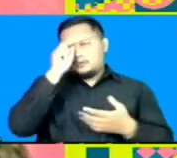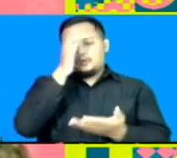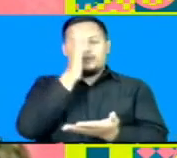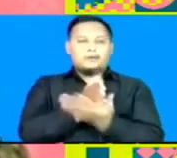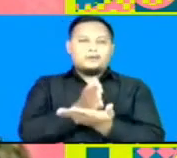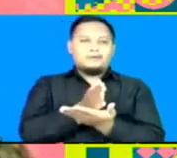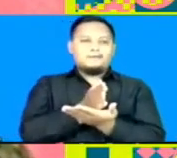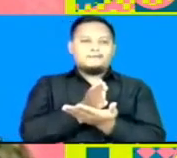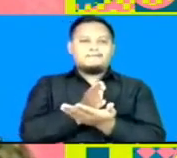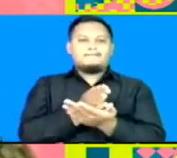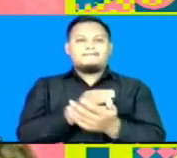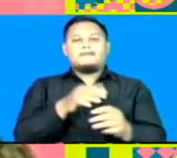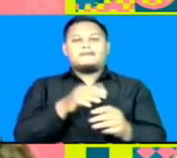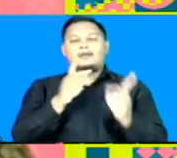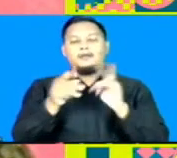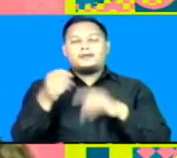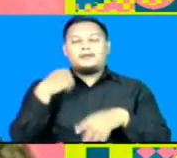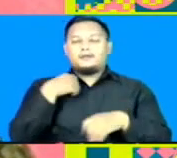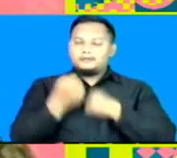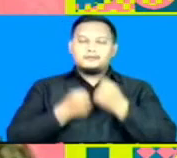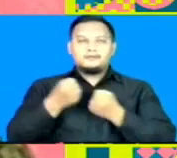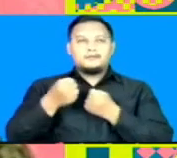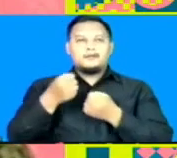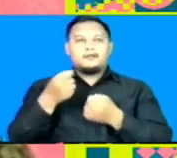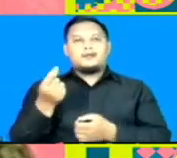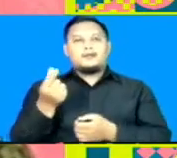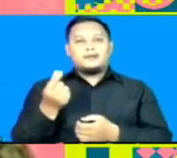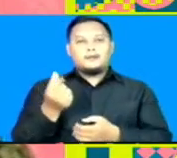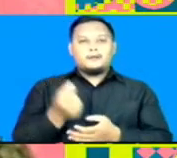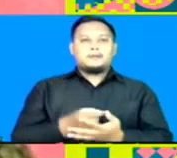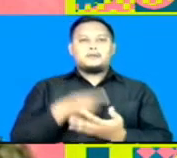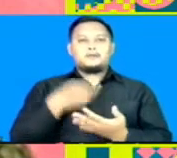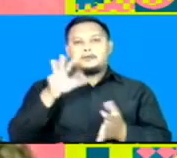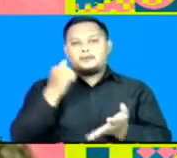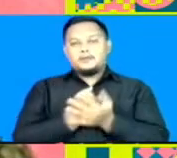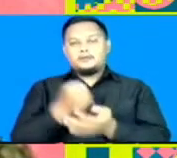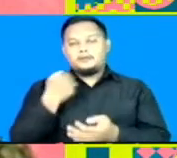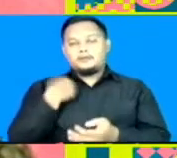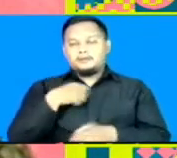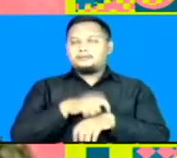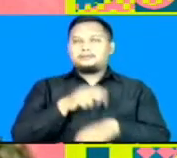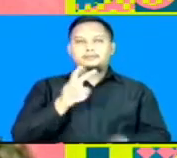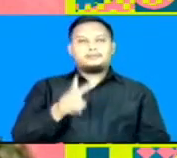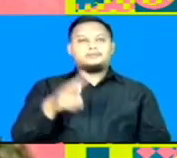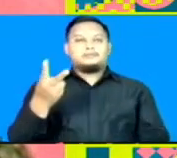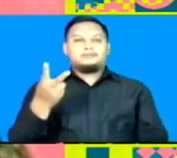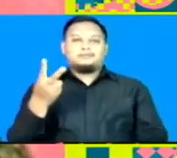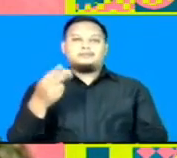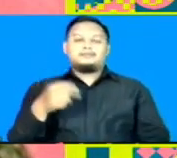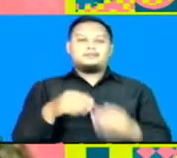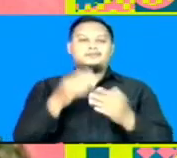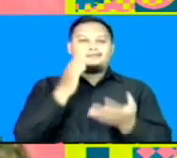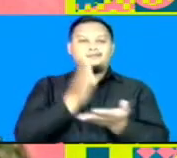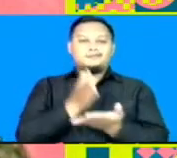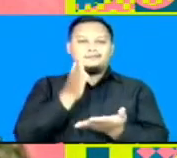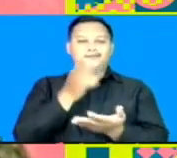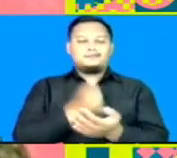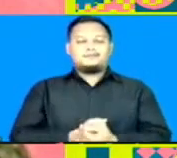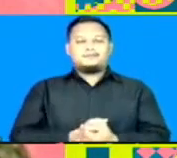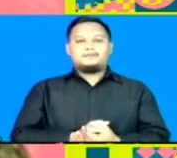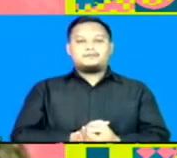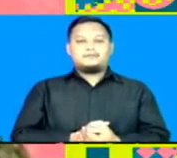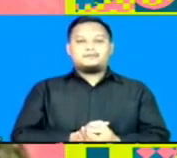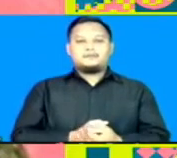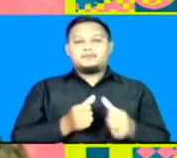inclusive transitions. Furthermore, we realize that financing is a key enabler to achieve the SDGs. Therefore,